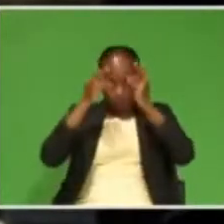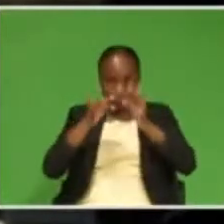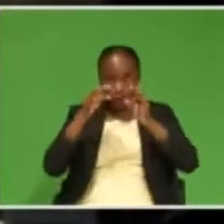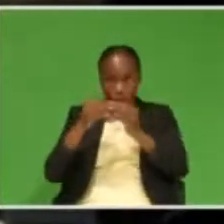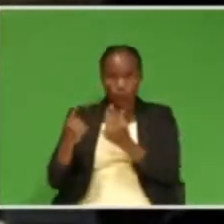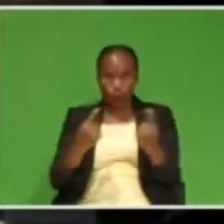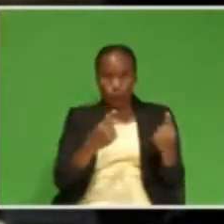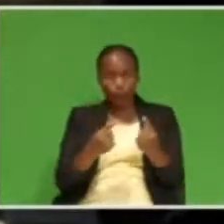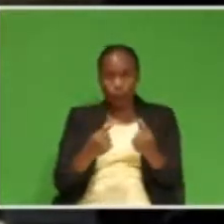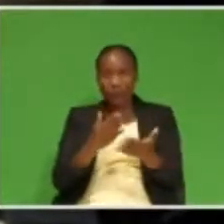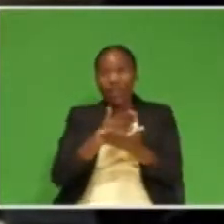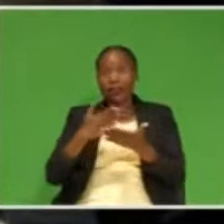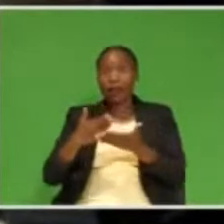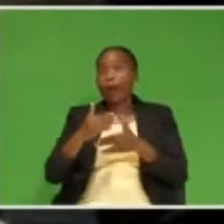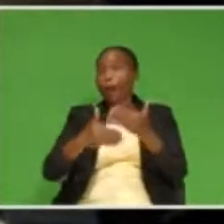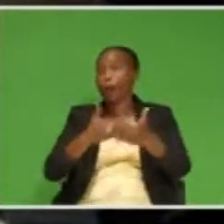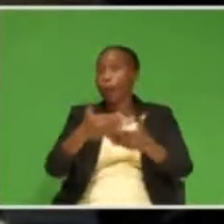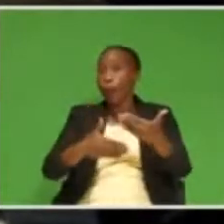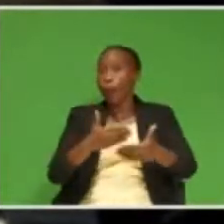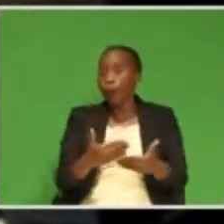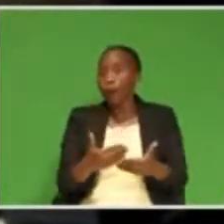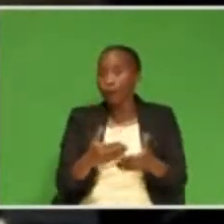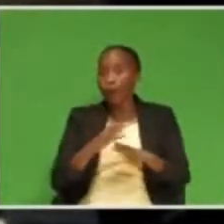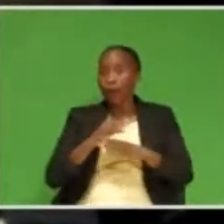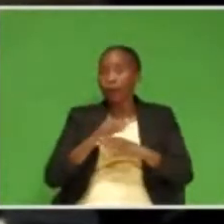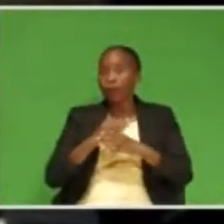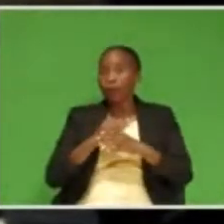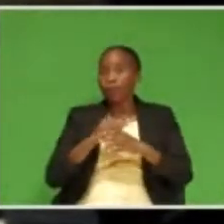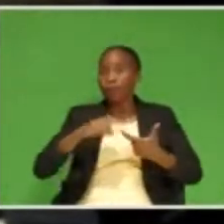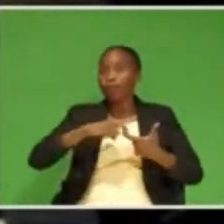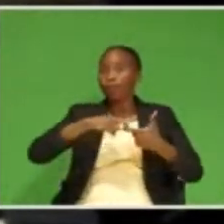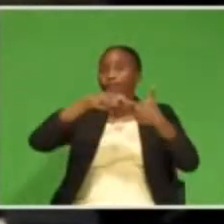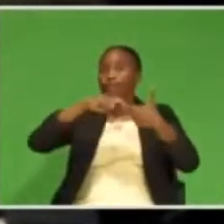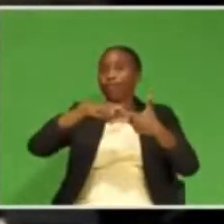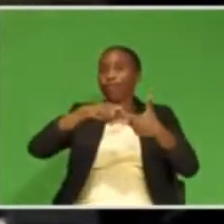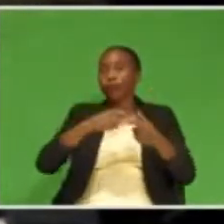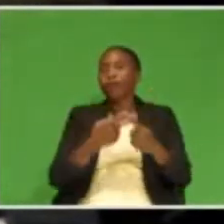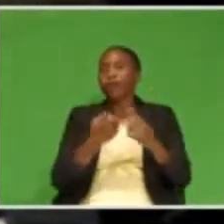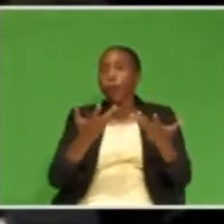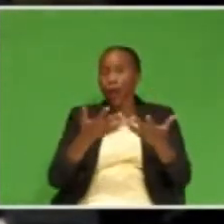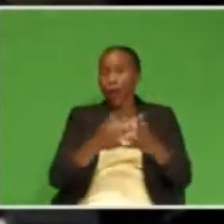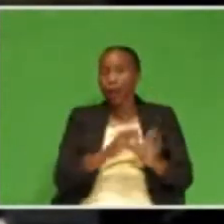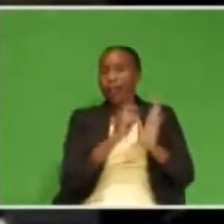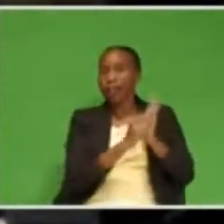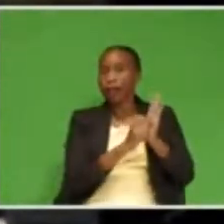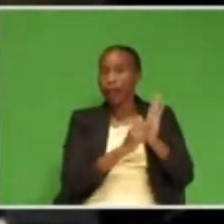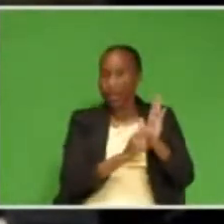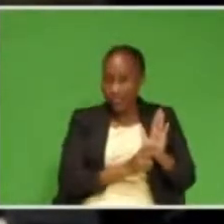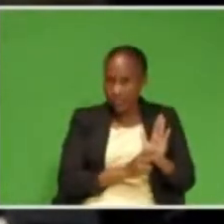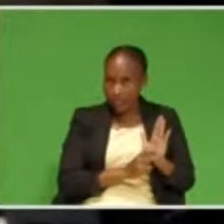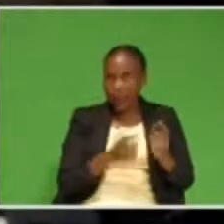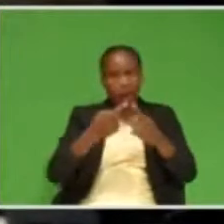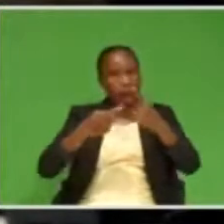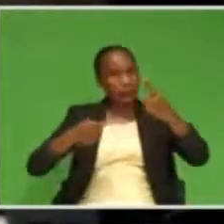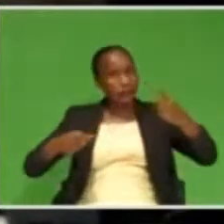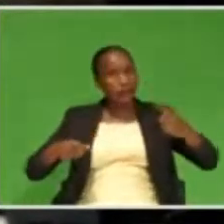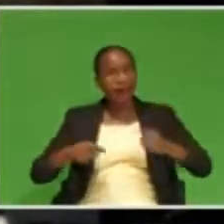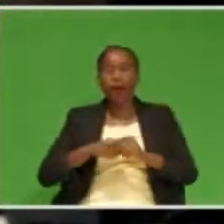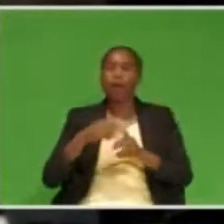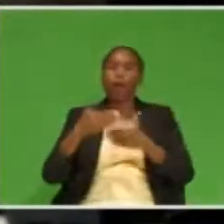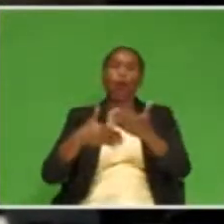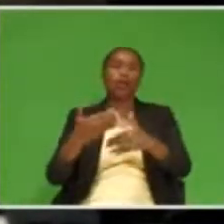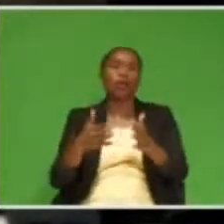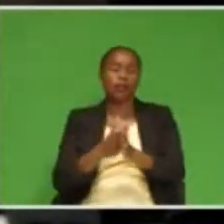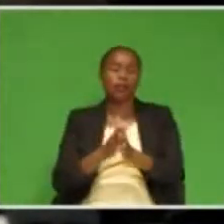the processes have been held up by regulations, have been held up by various processes that